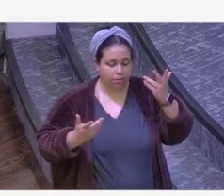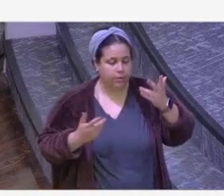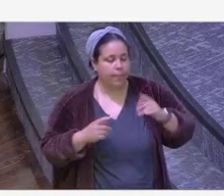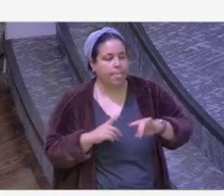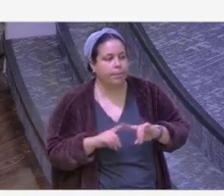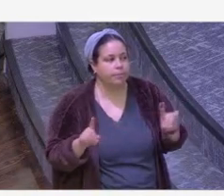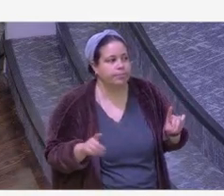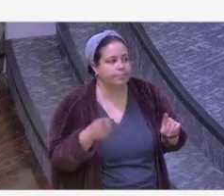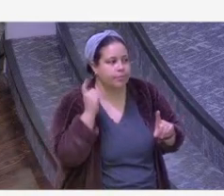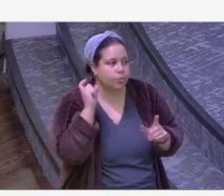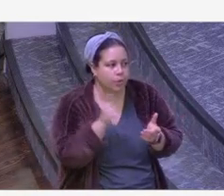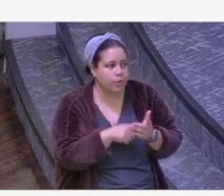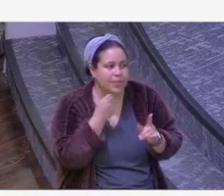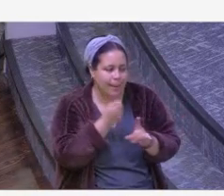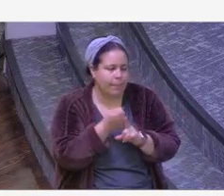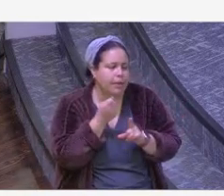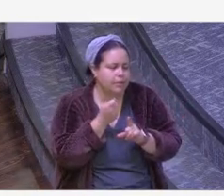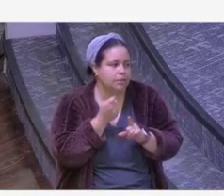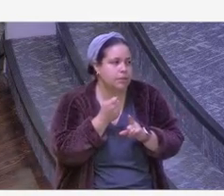see the impact there.